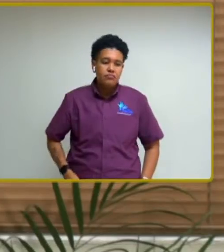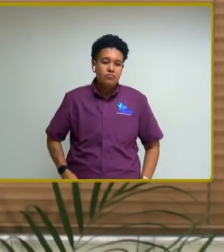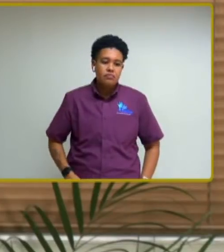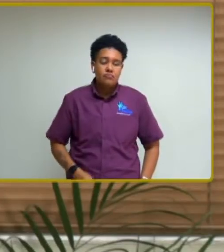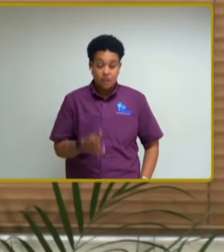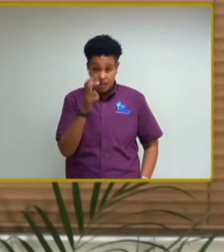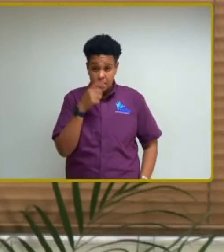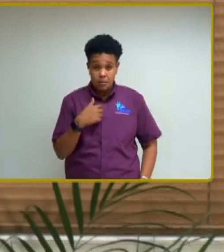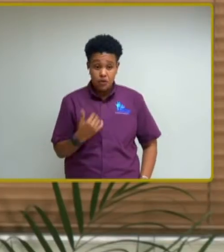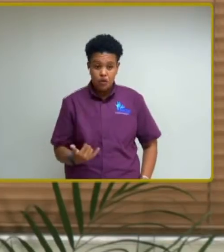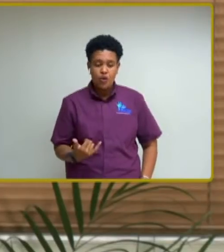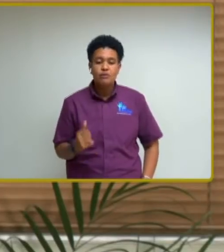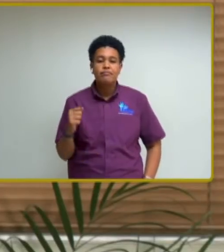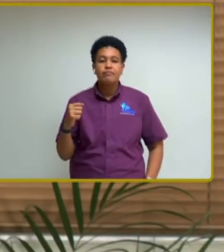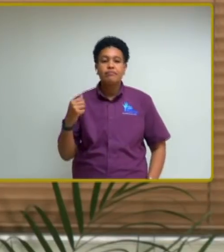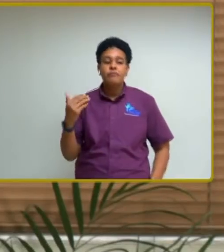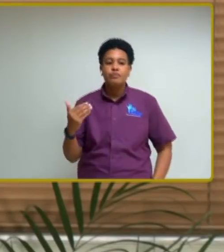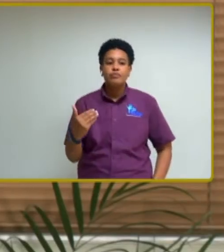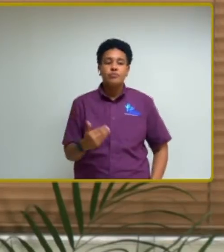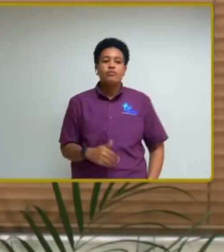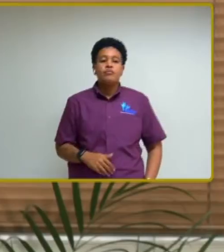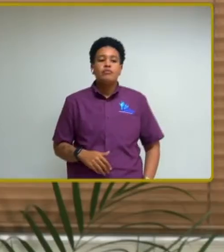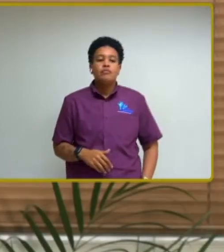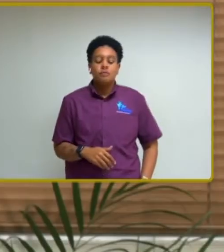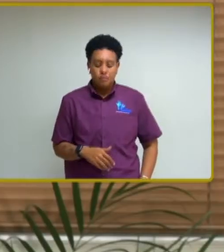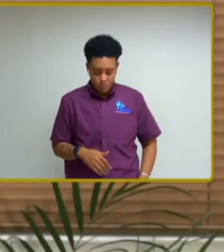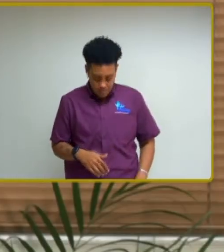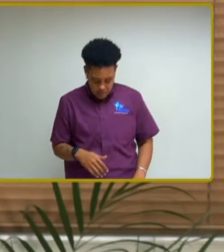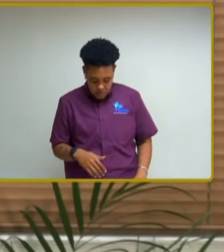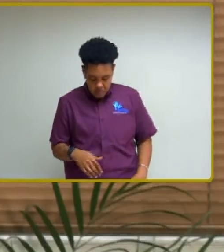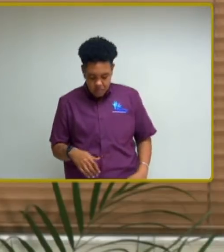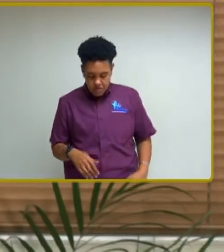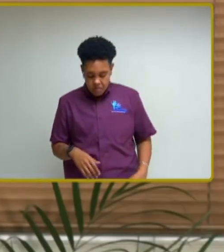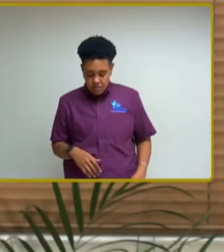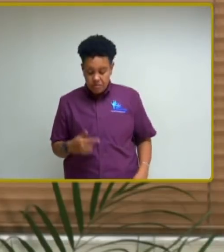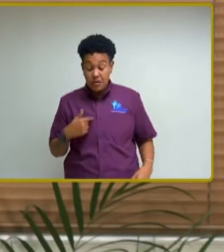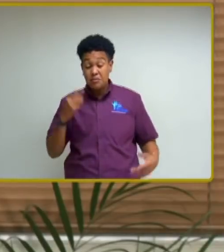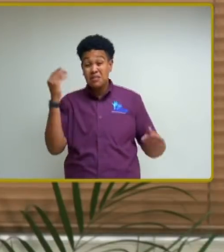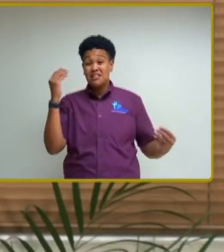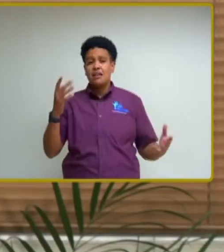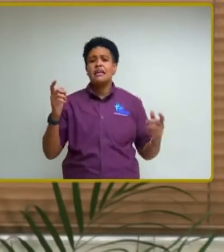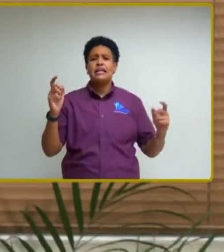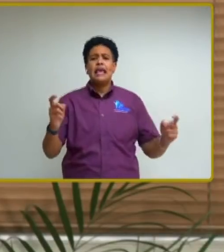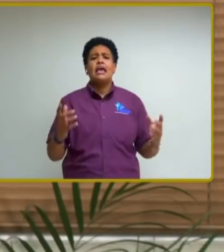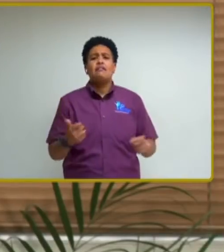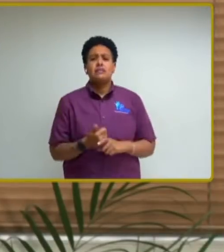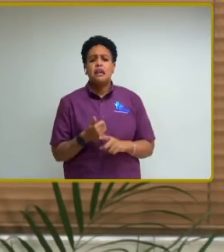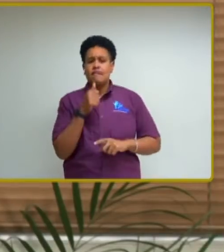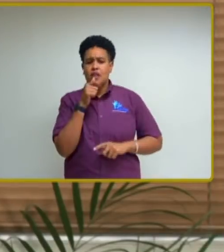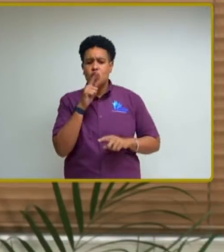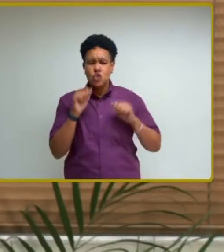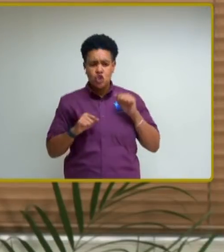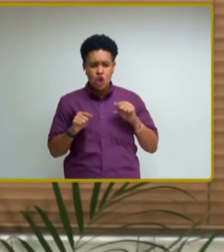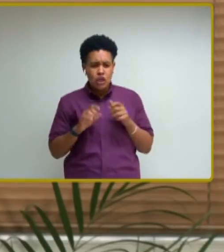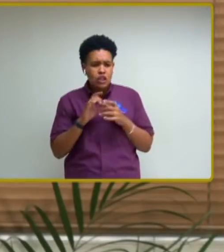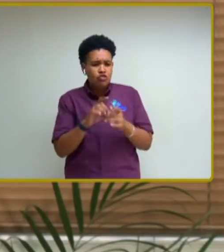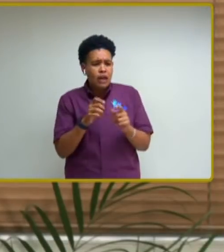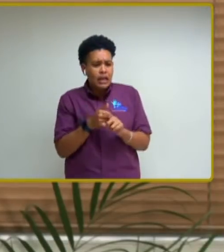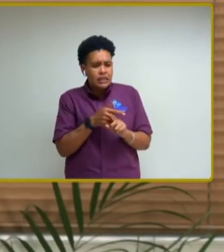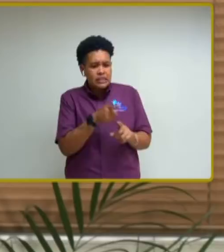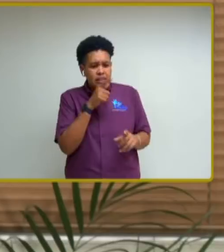Are you hearing me now? Yes, go ahead, please. Right. I'm saying, given the uncertainty surrounding